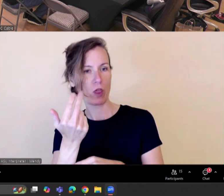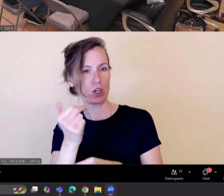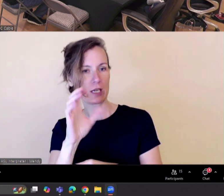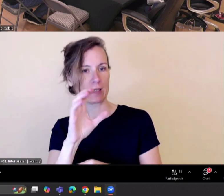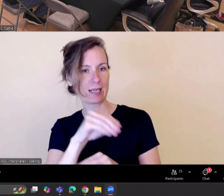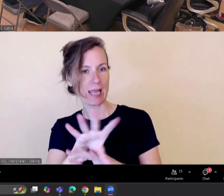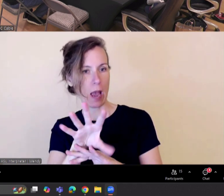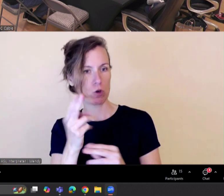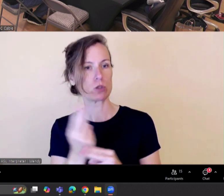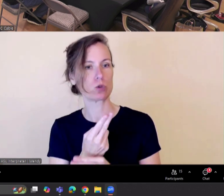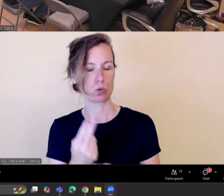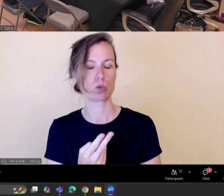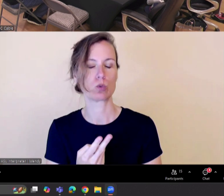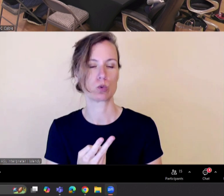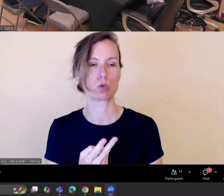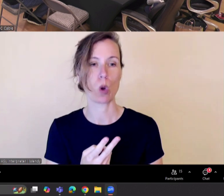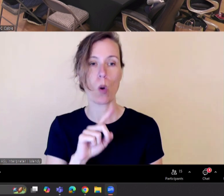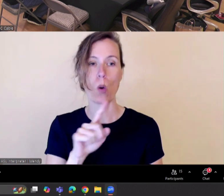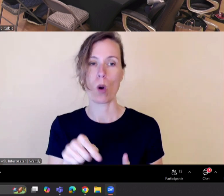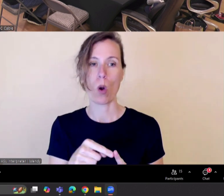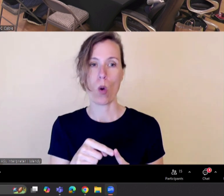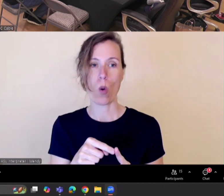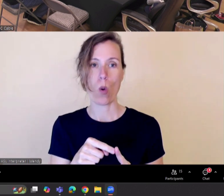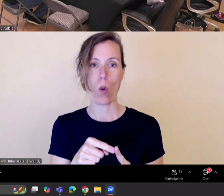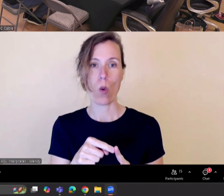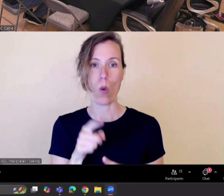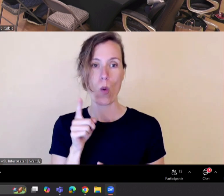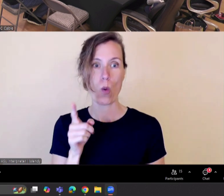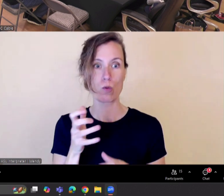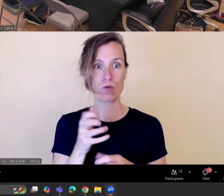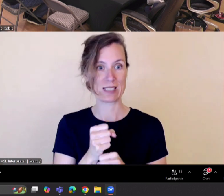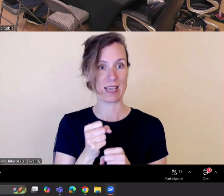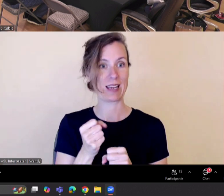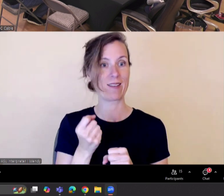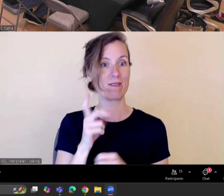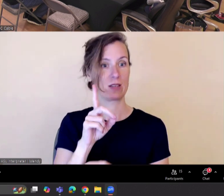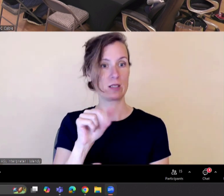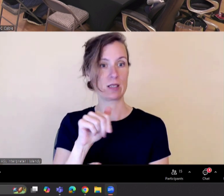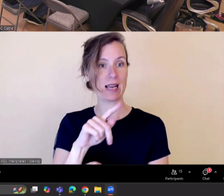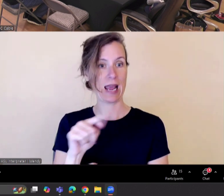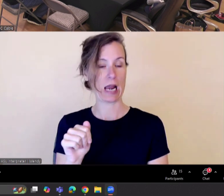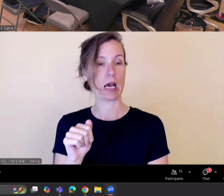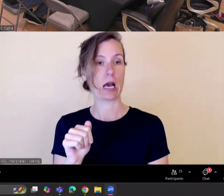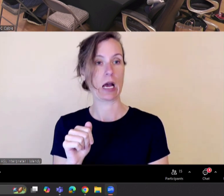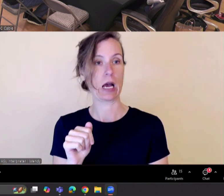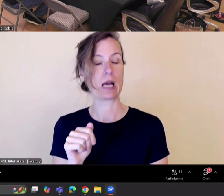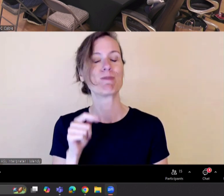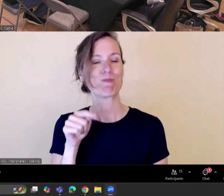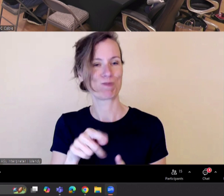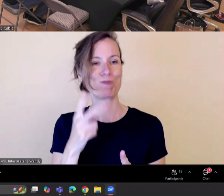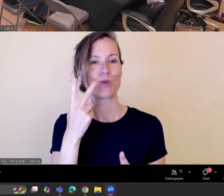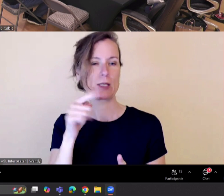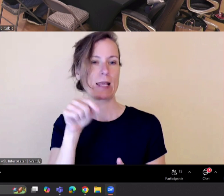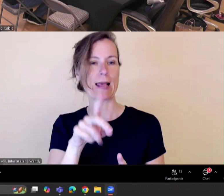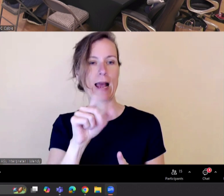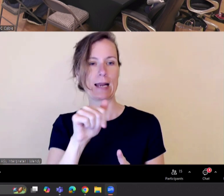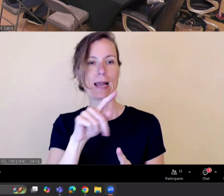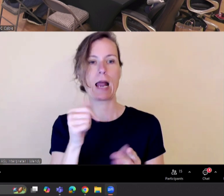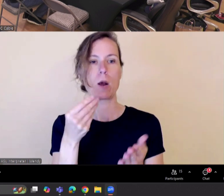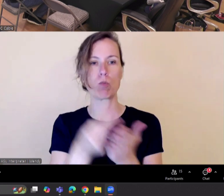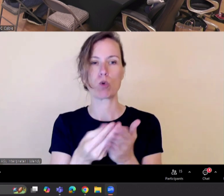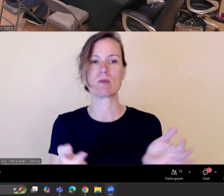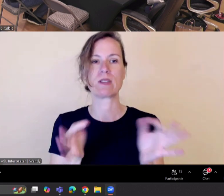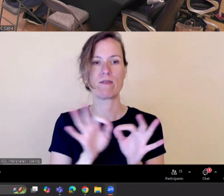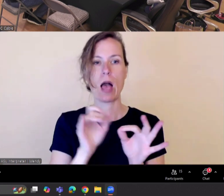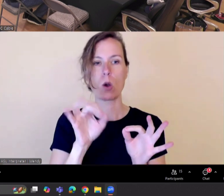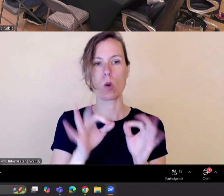statistics will prove the value of this type of technology. So, Mr. Roy, thank you for being here this